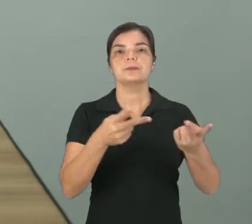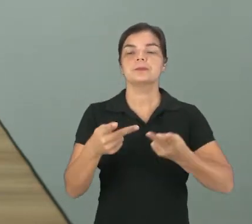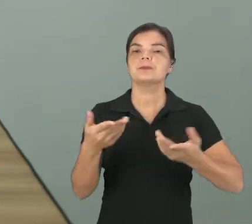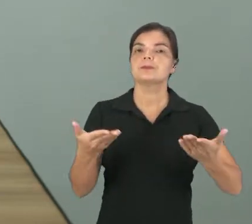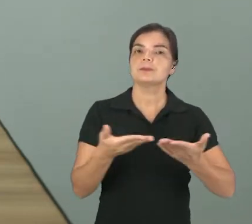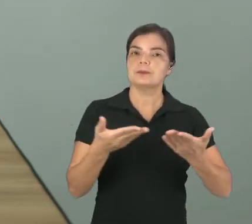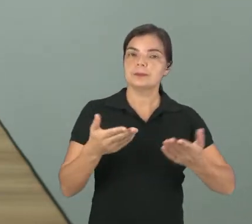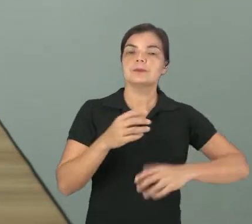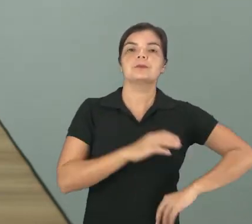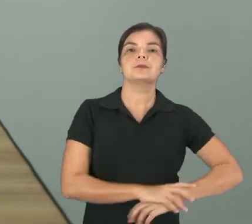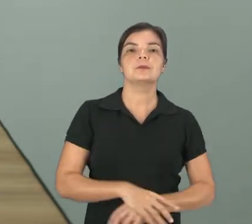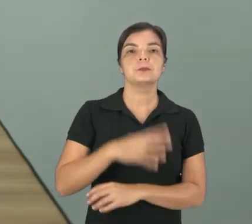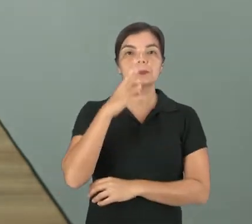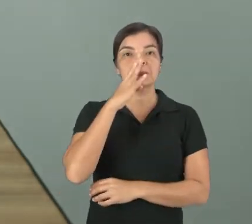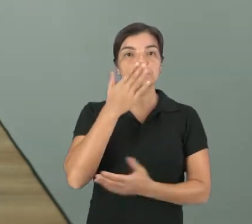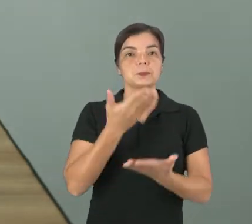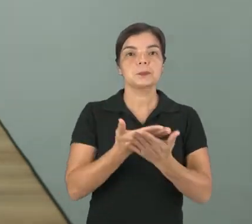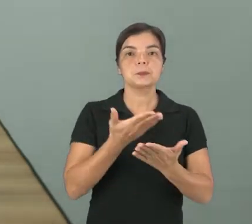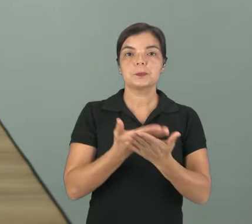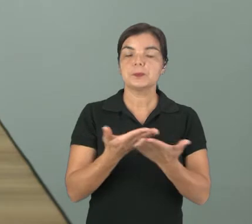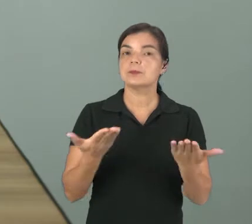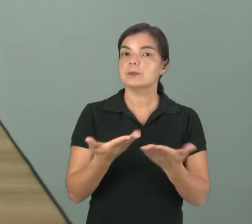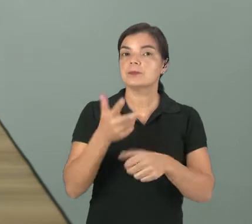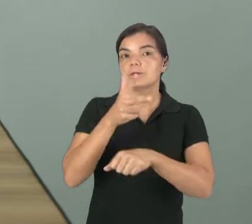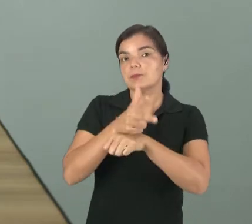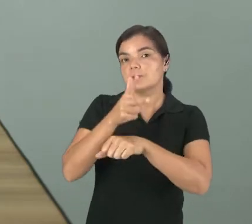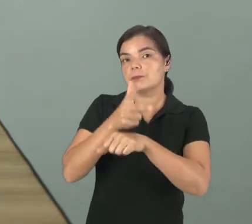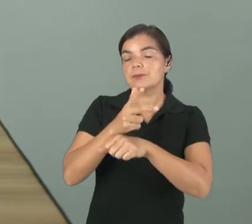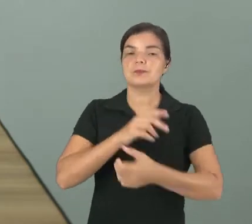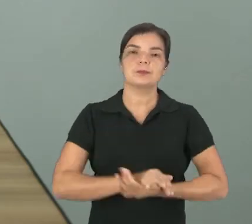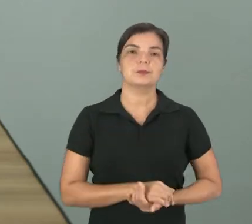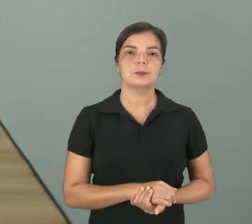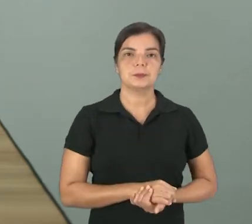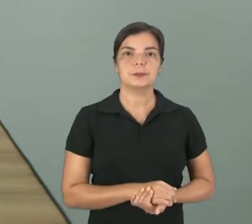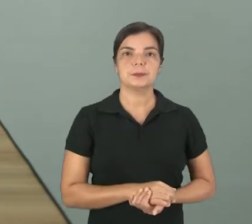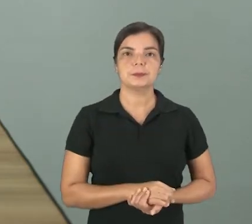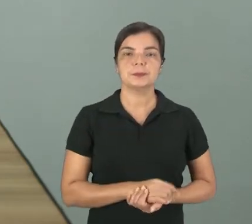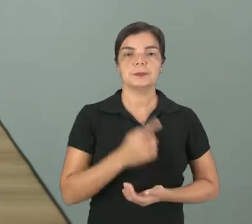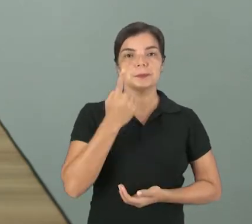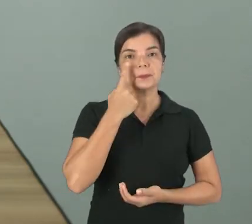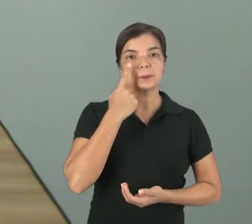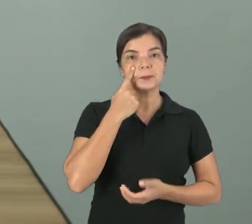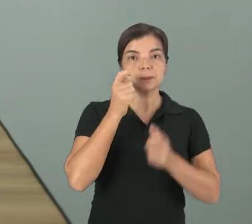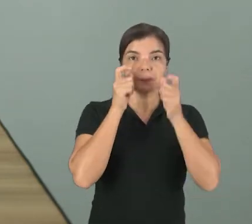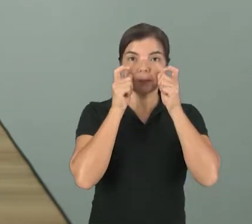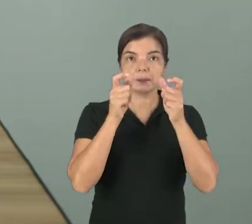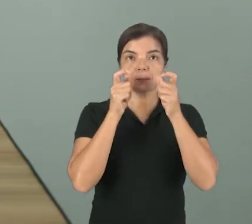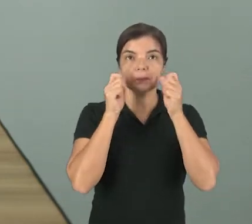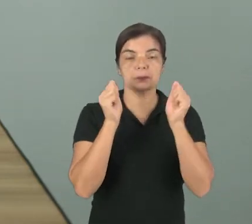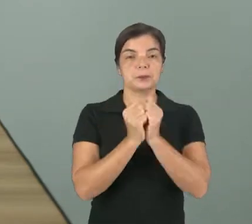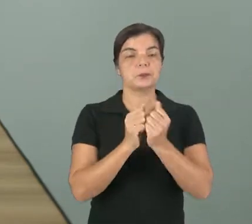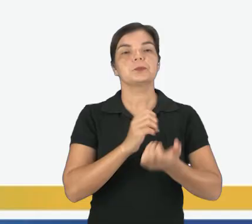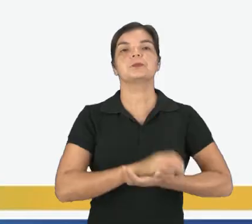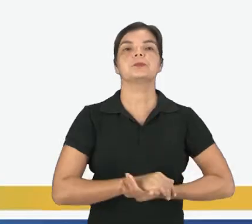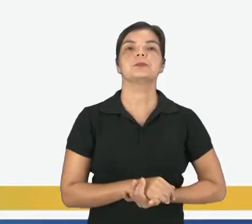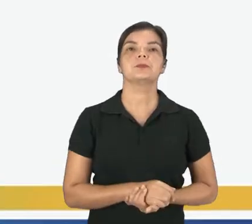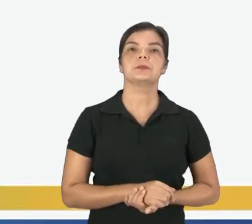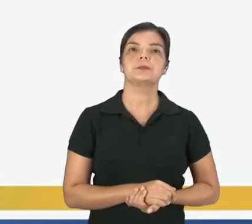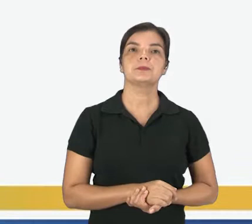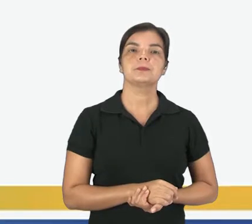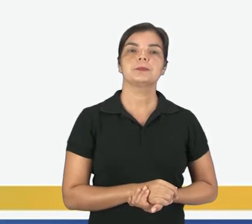convidar agora a assistir comigo a um vídeo. Preste bastante atenção, ok, crianças? Assistam aí comigo.